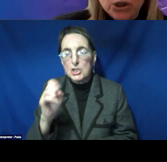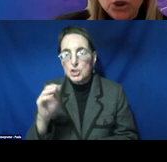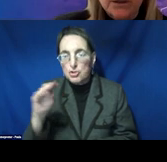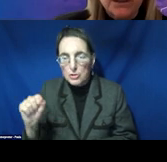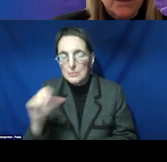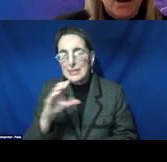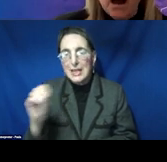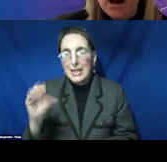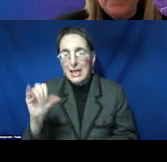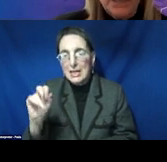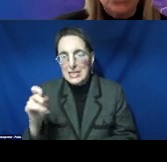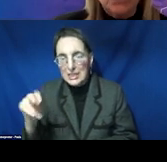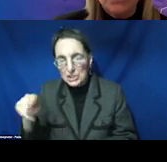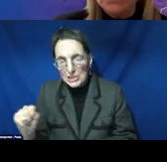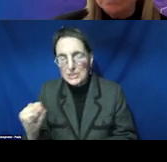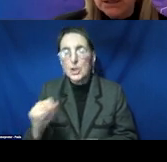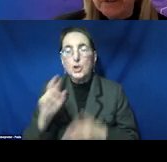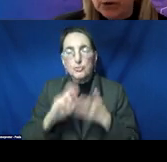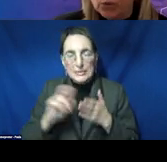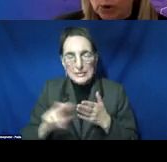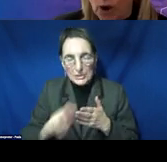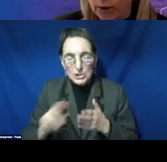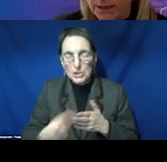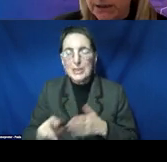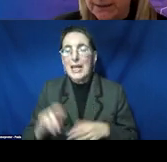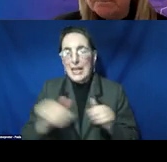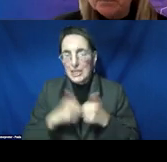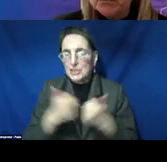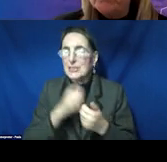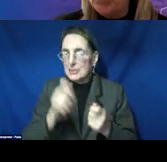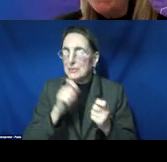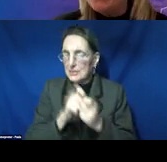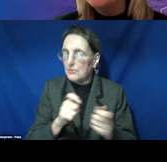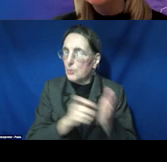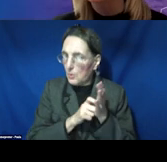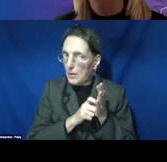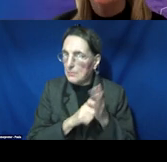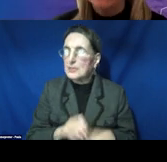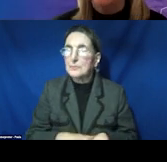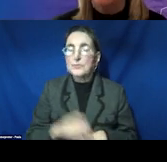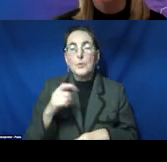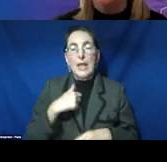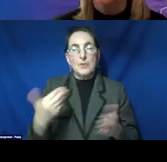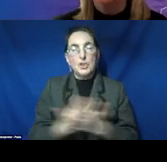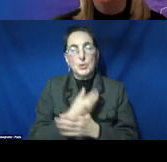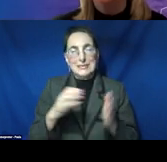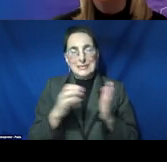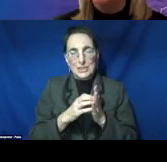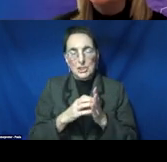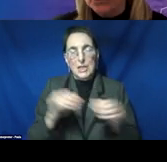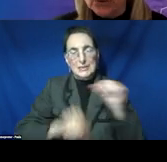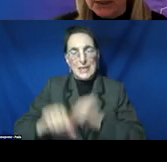terms and conditions, agency-specific requirements. We have a new section on